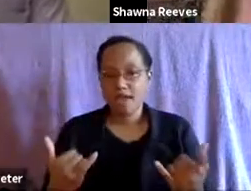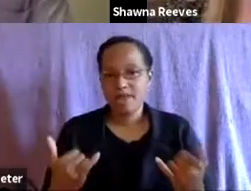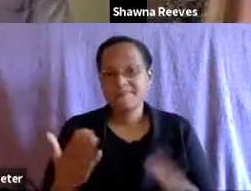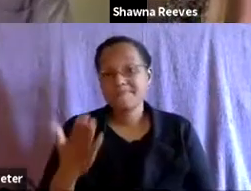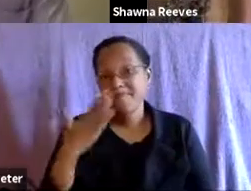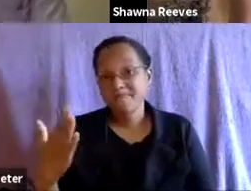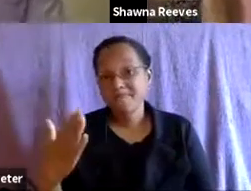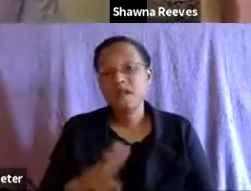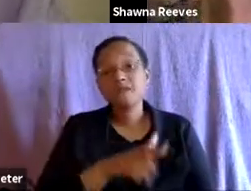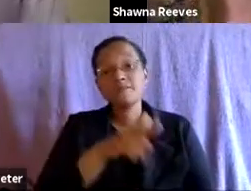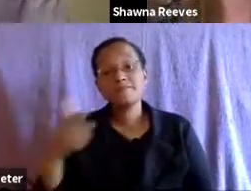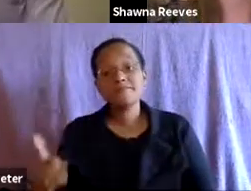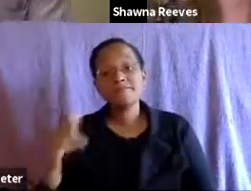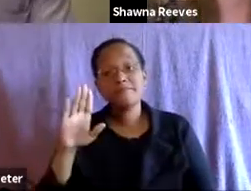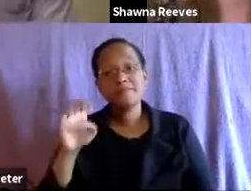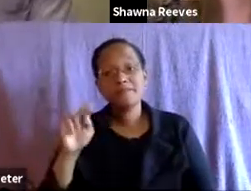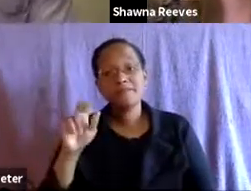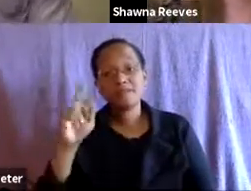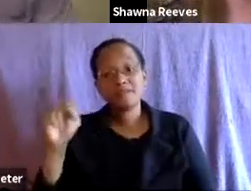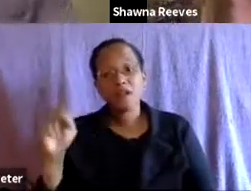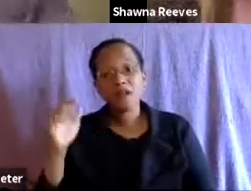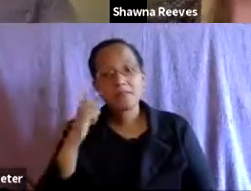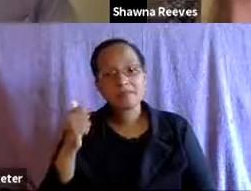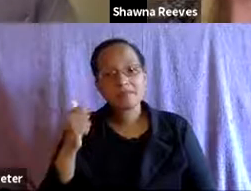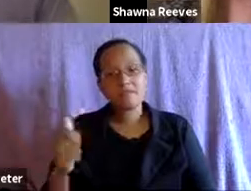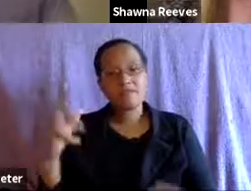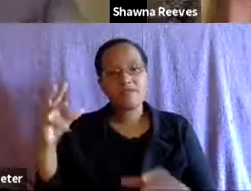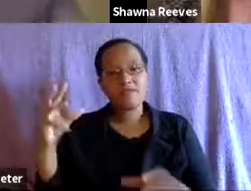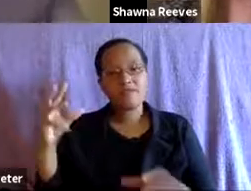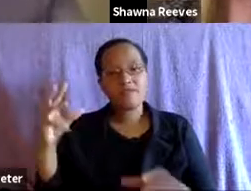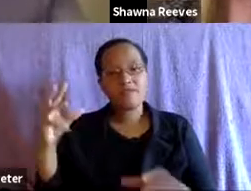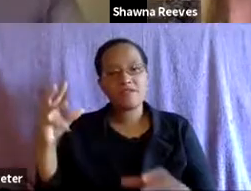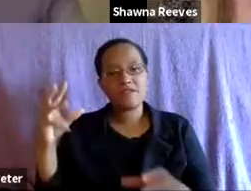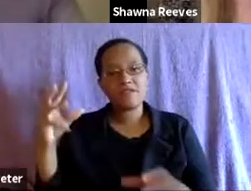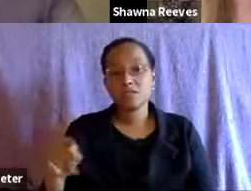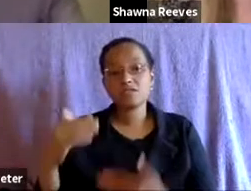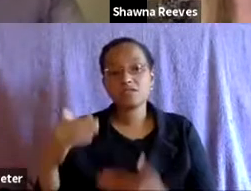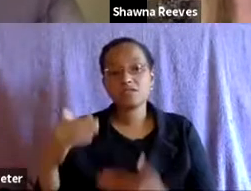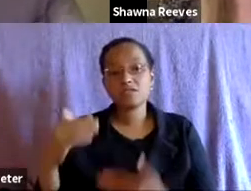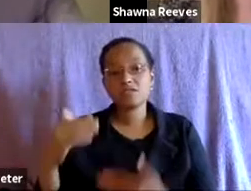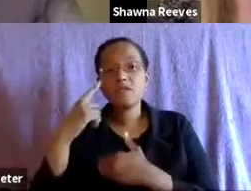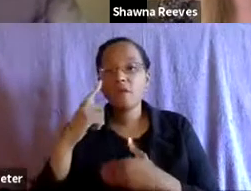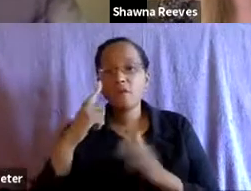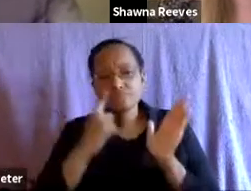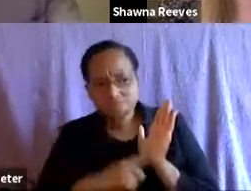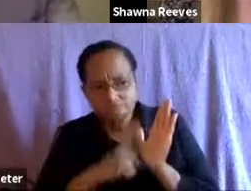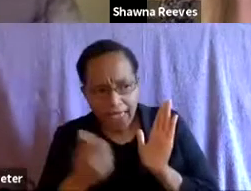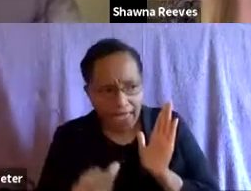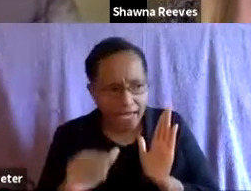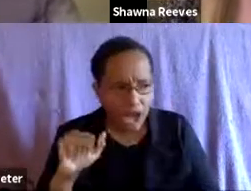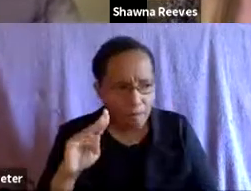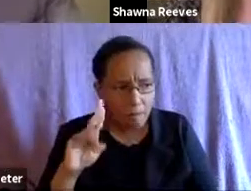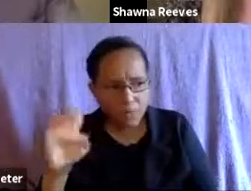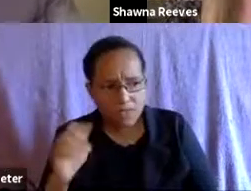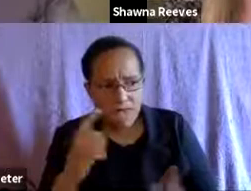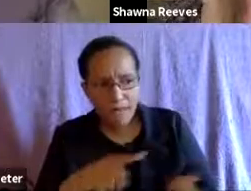out is that often it's hands-on care that was being provided by these loved ones, and that's been cut off as well. I'm going to turn it over